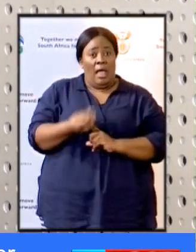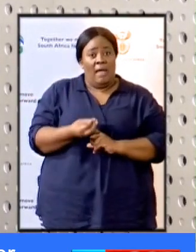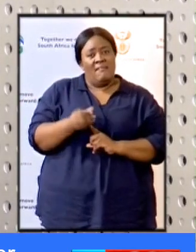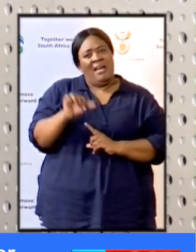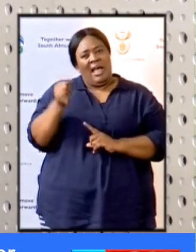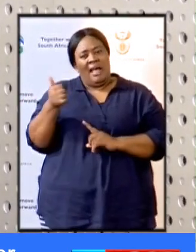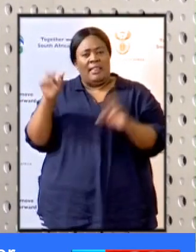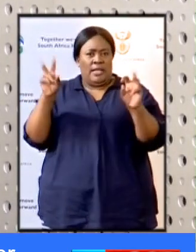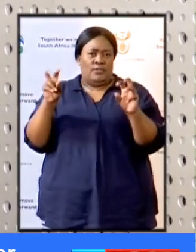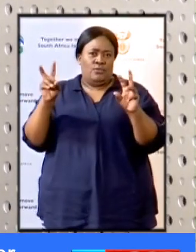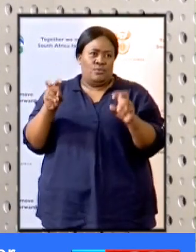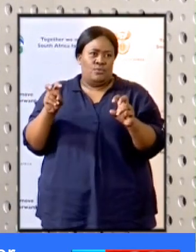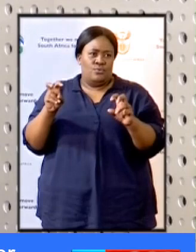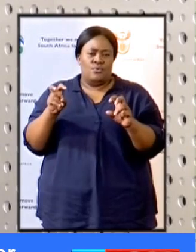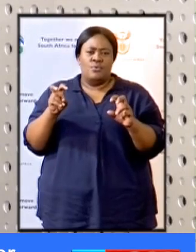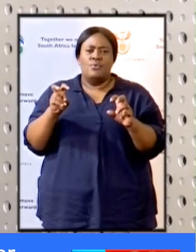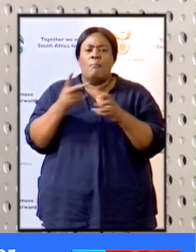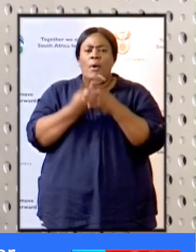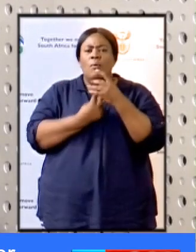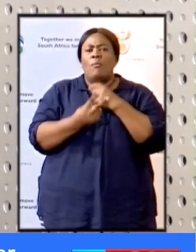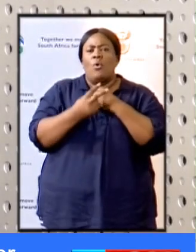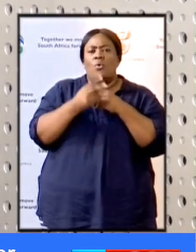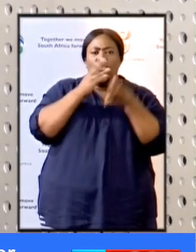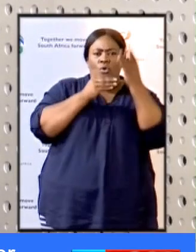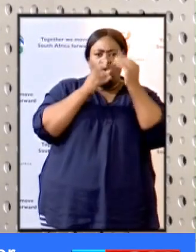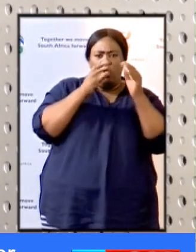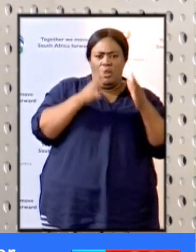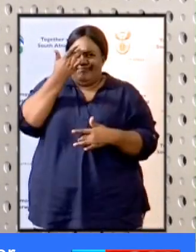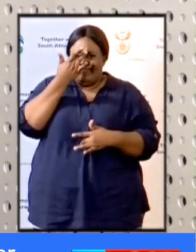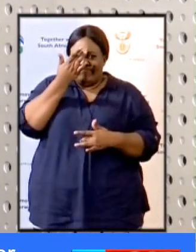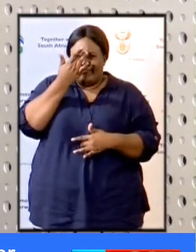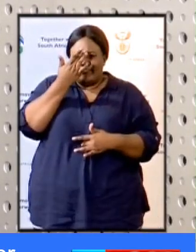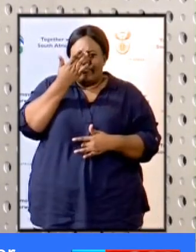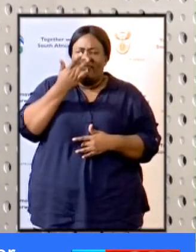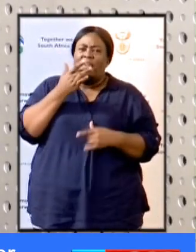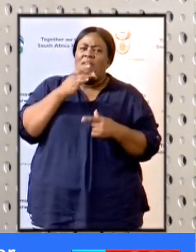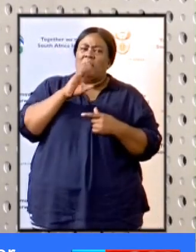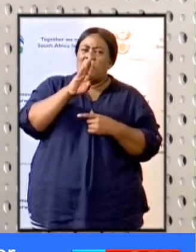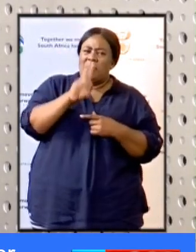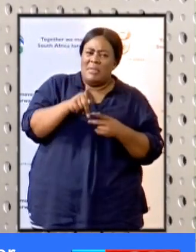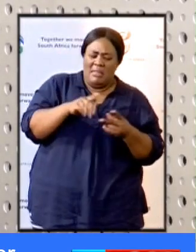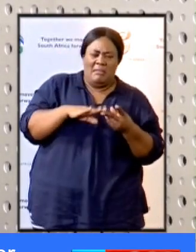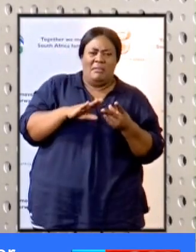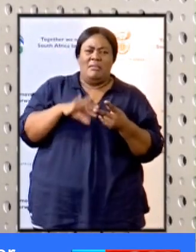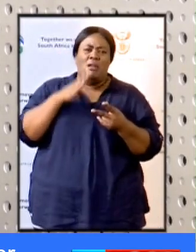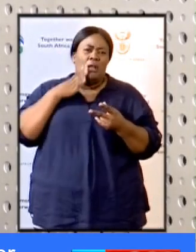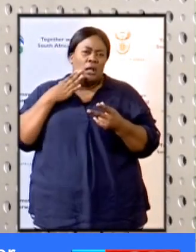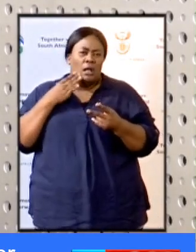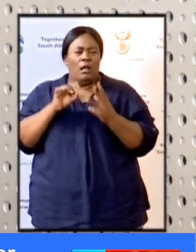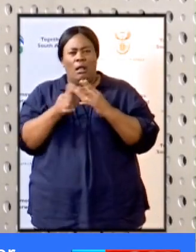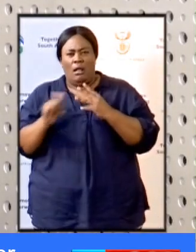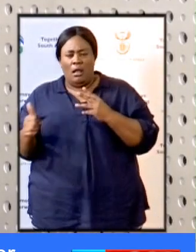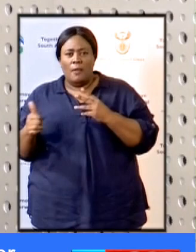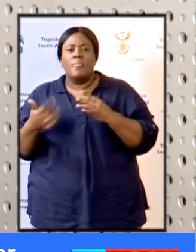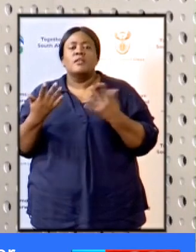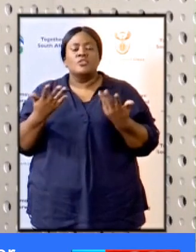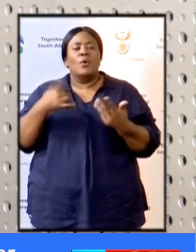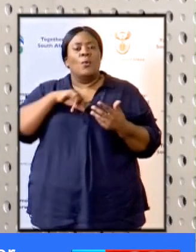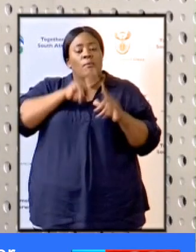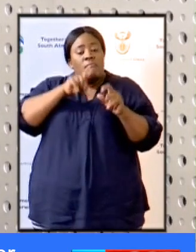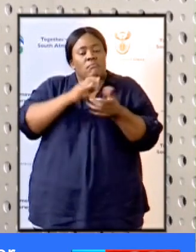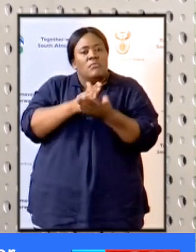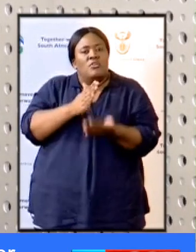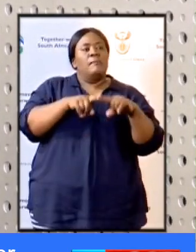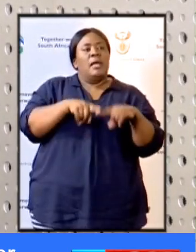issues about both learners and education in a way that ensures that we can keep confidentiality of the information that